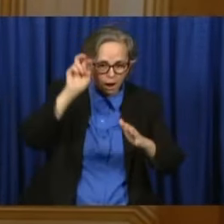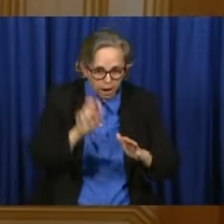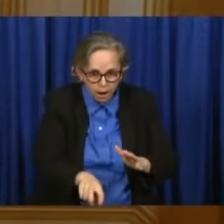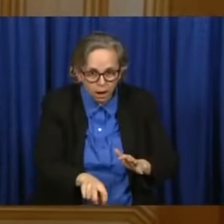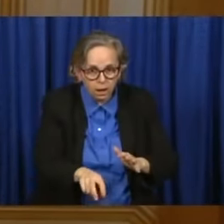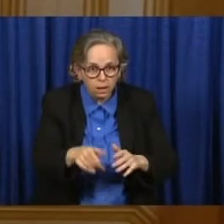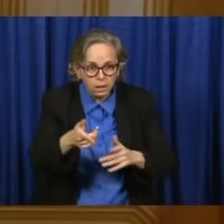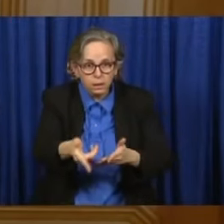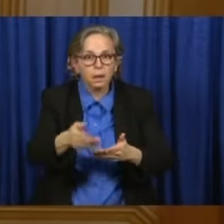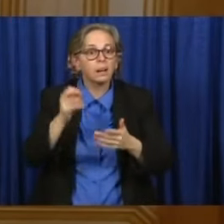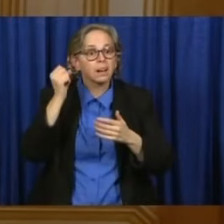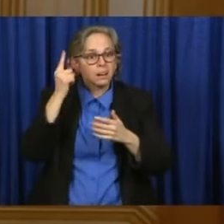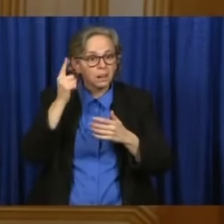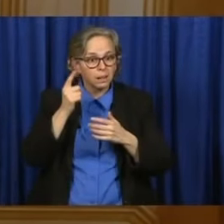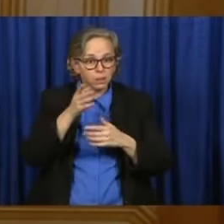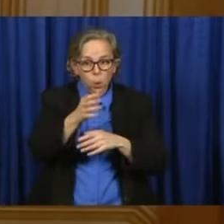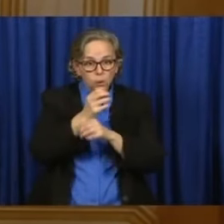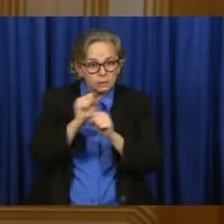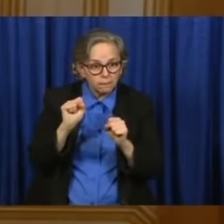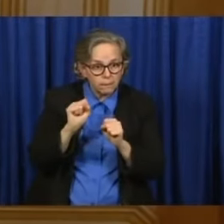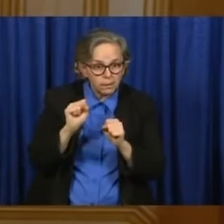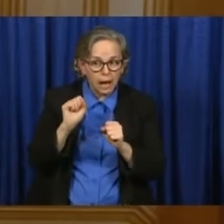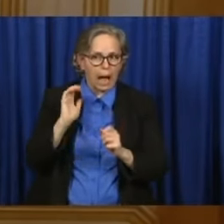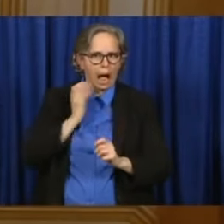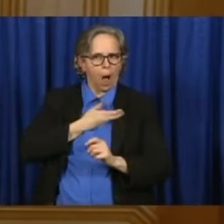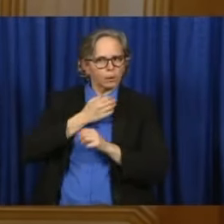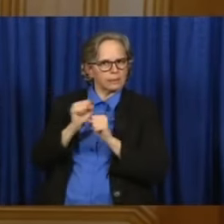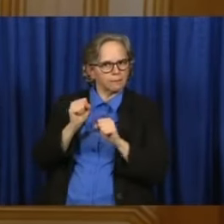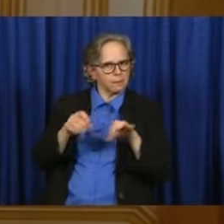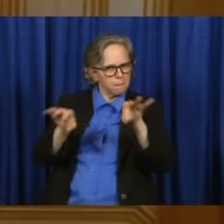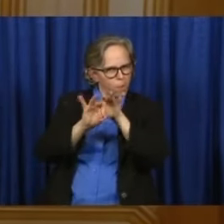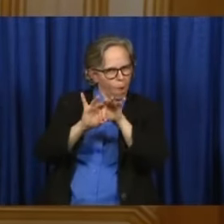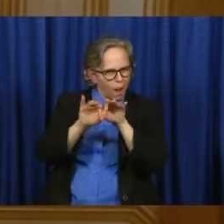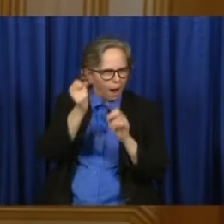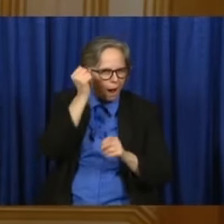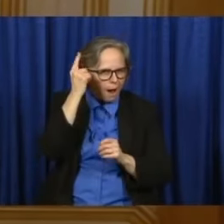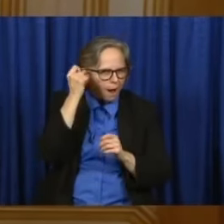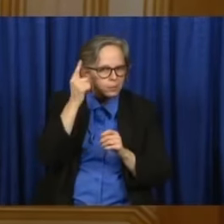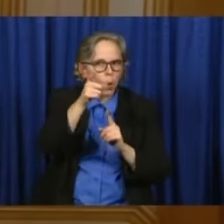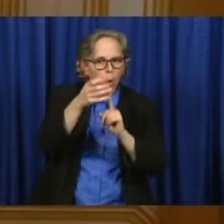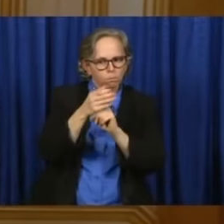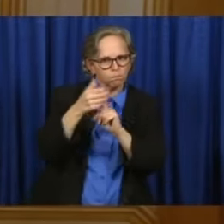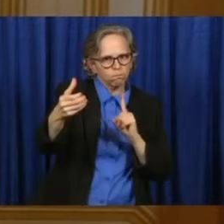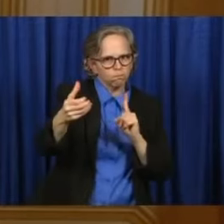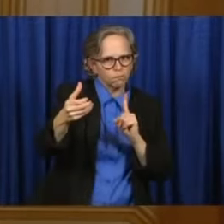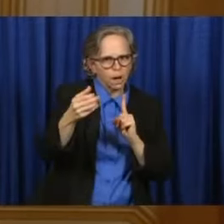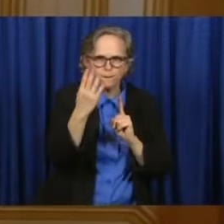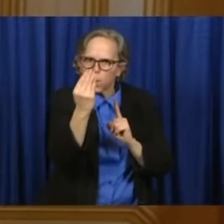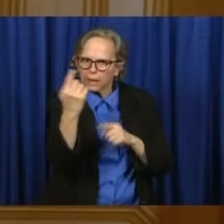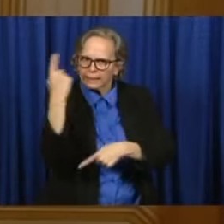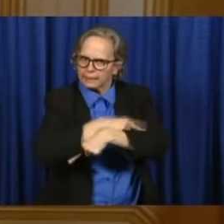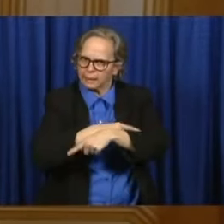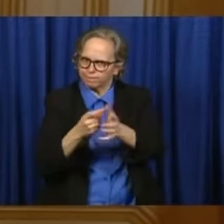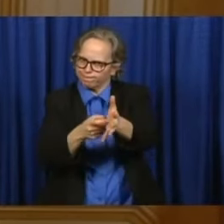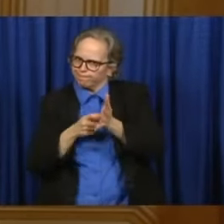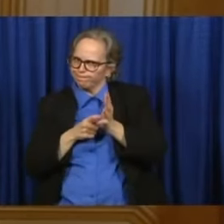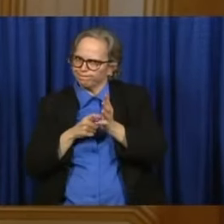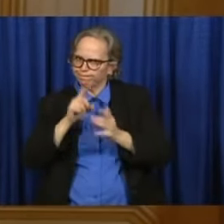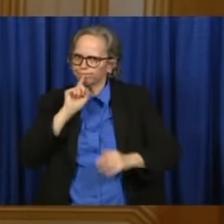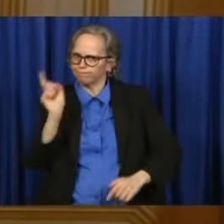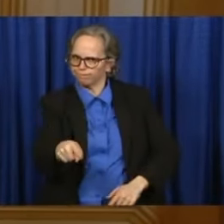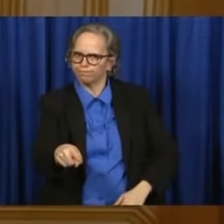It's for everyone's safety. We've received a lot of questions about weddings. Look, we are